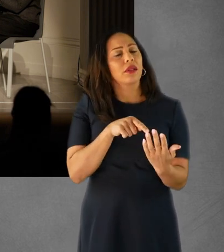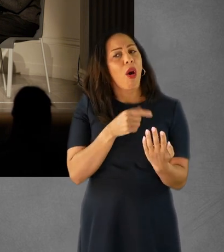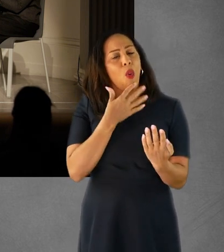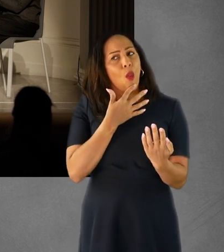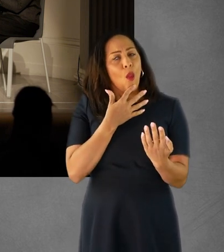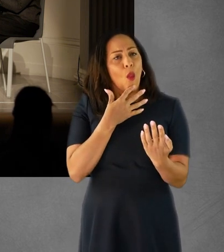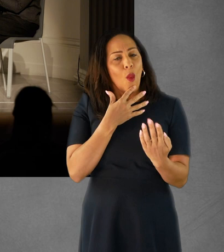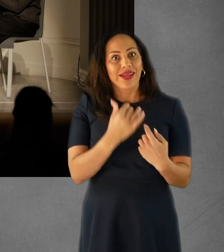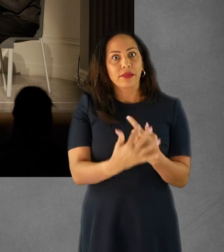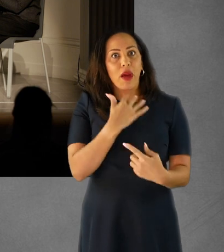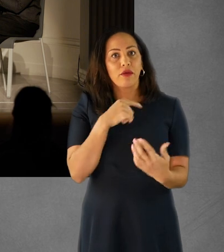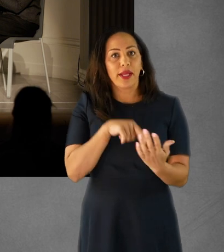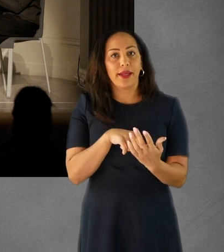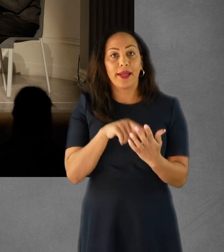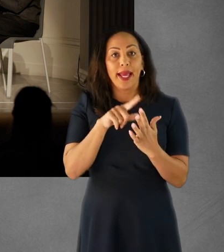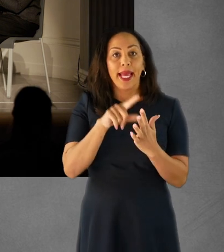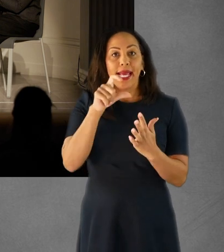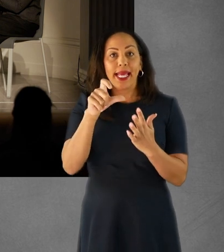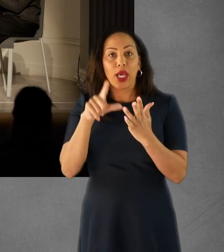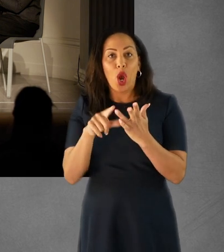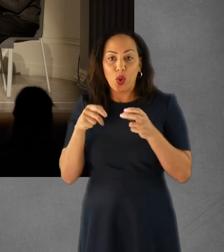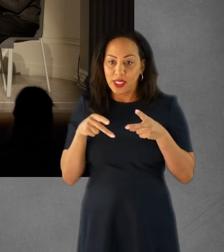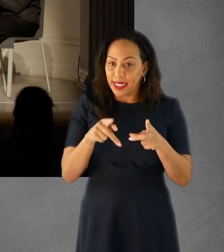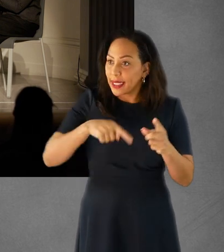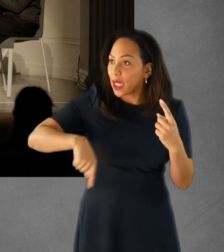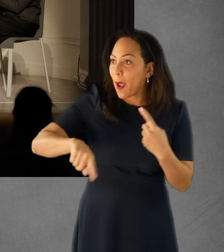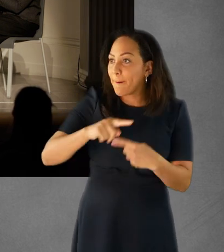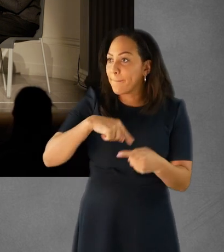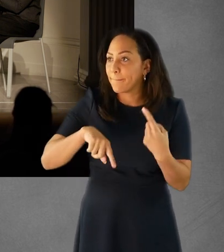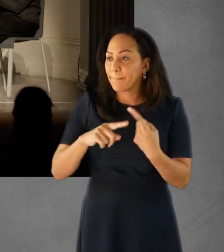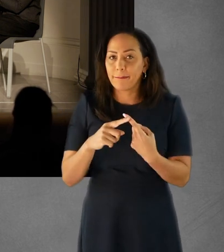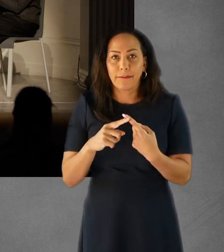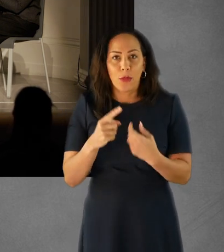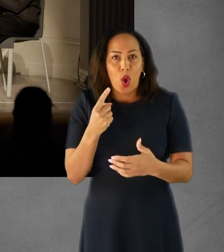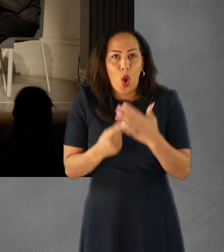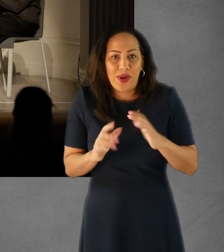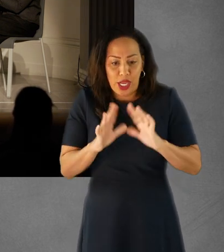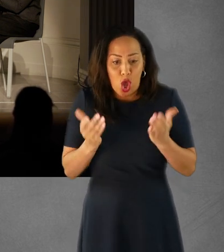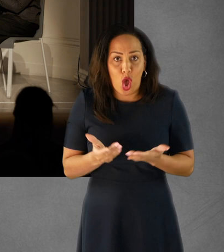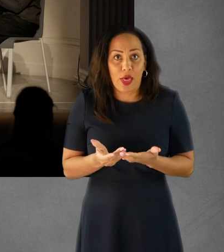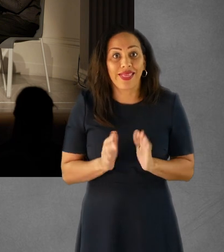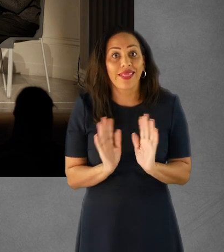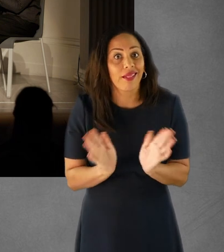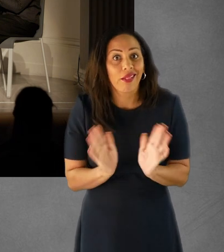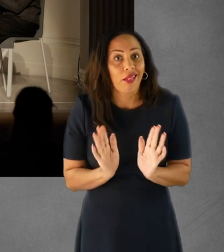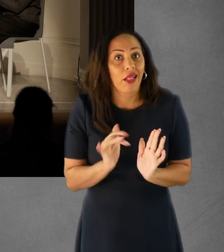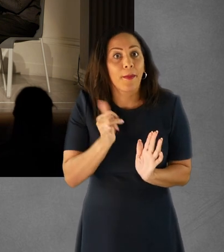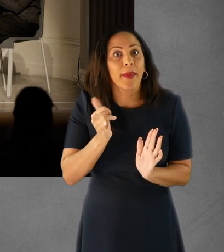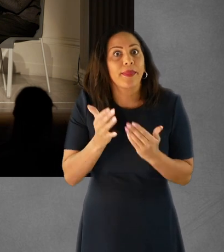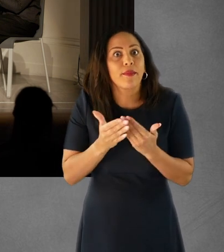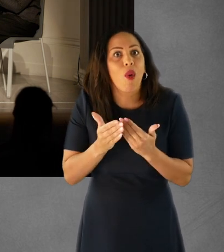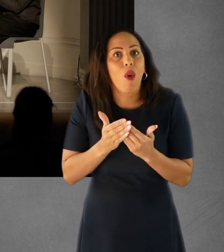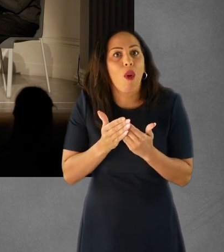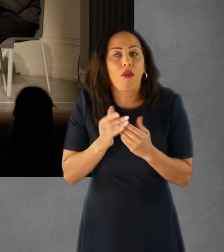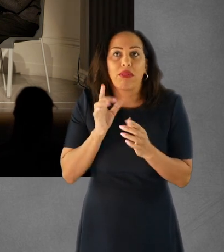in thinking that our ecosystem is potentially so much vaster than Earth. And